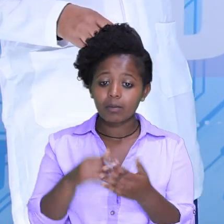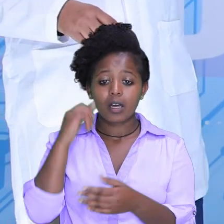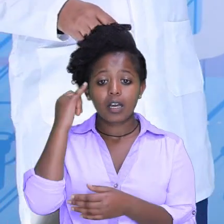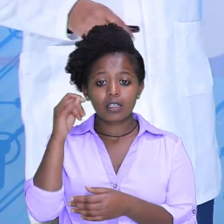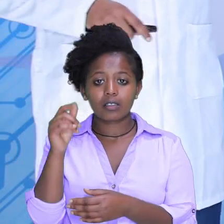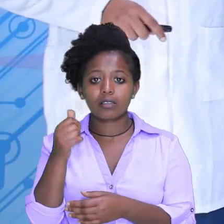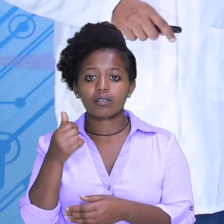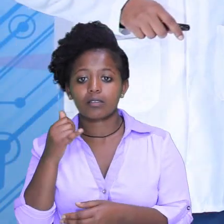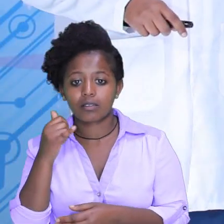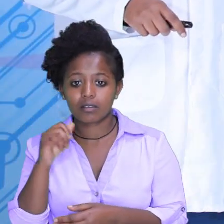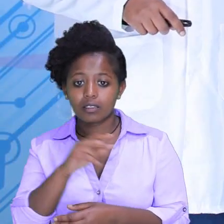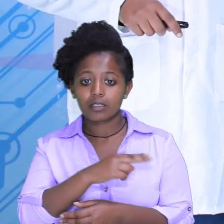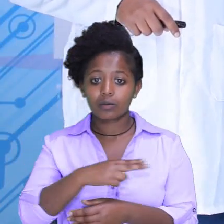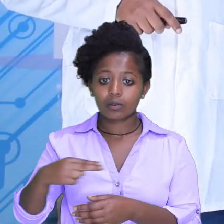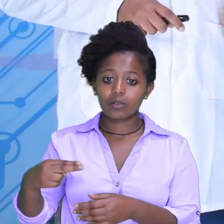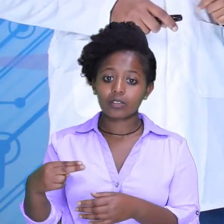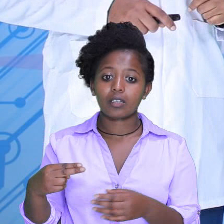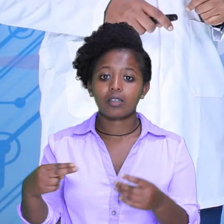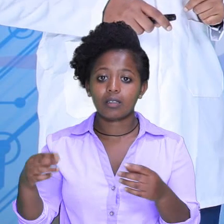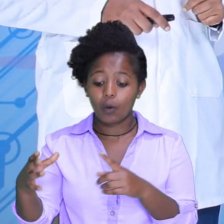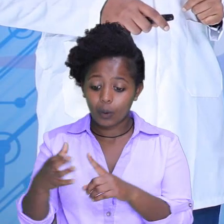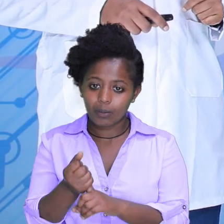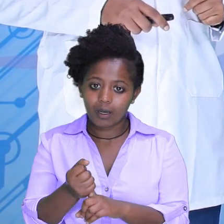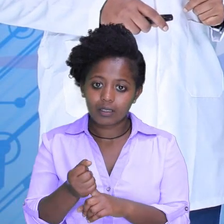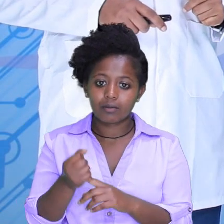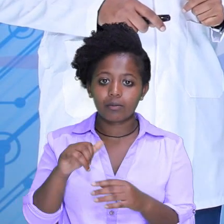Indonesia was occupied by Japan.